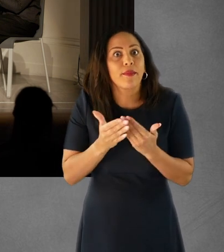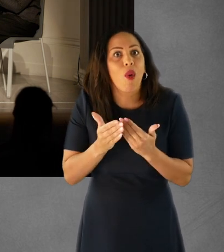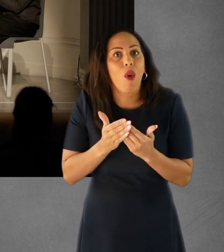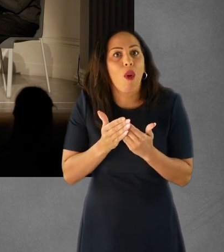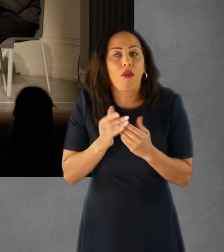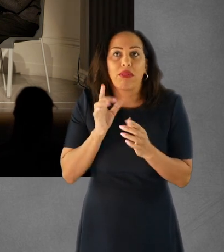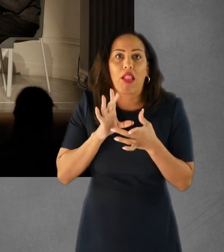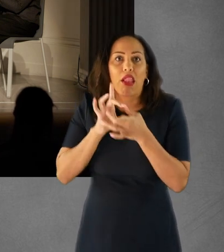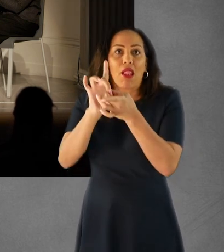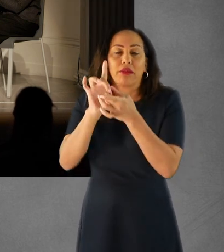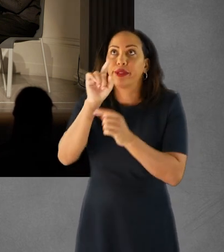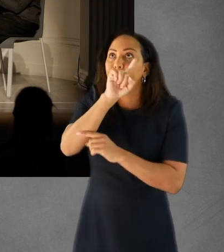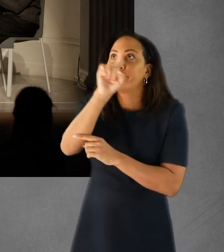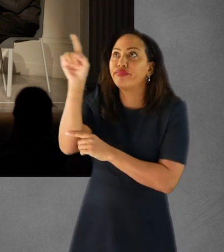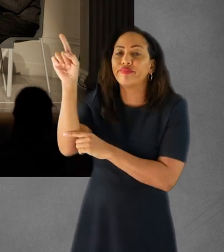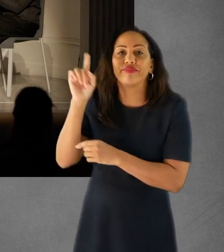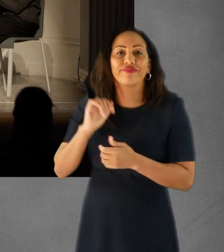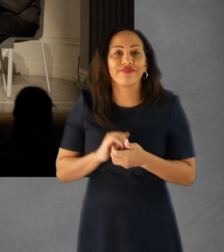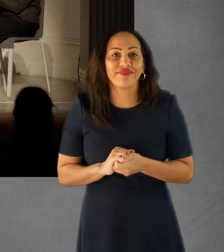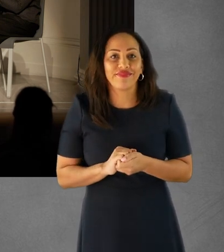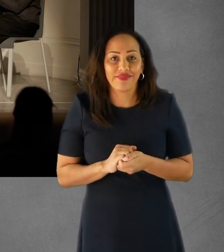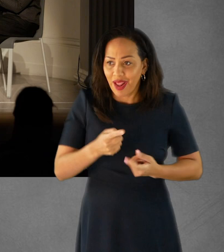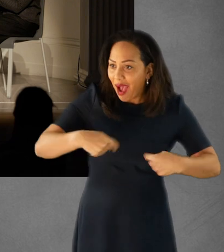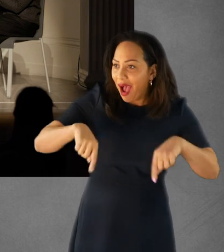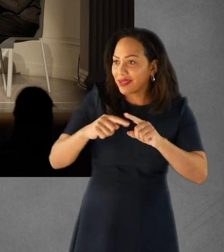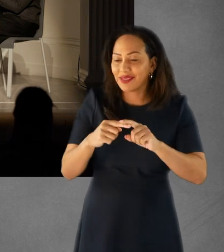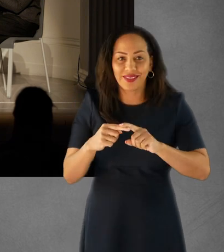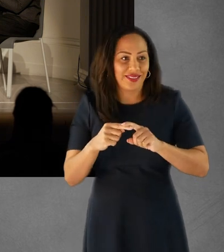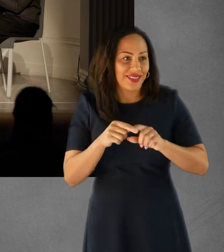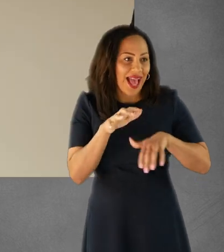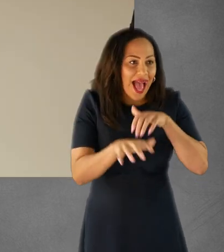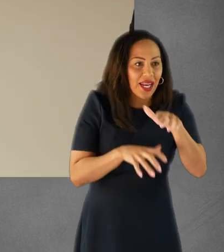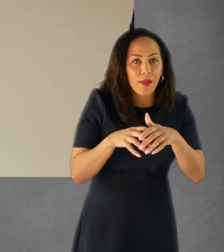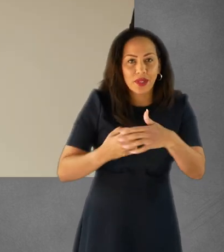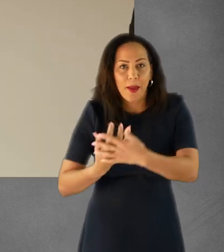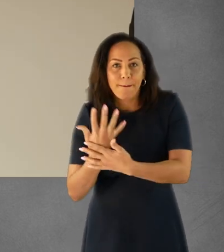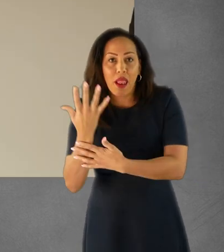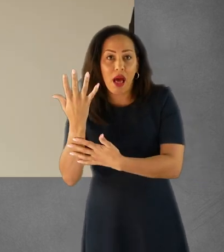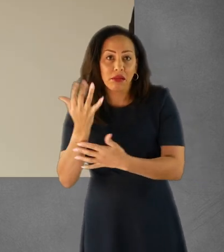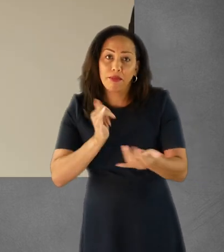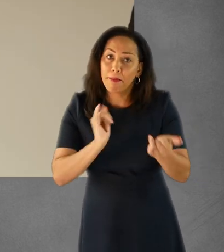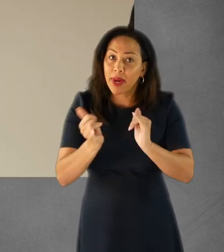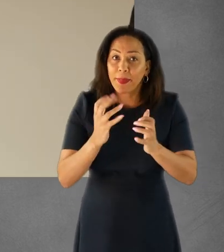when thinking that perhaps us and animals and plants around us carry some